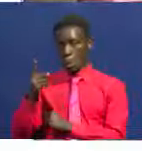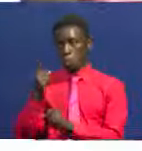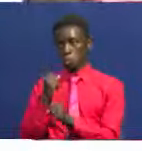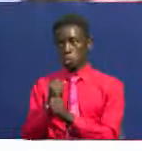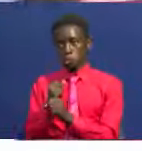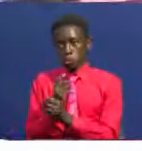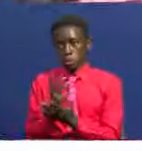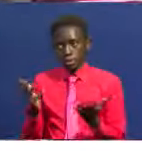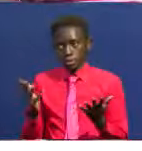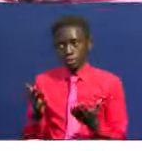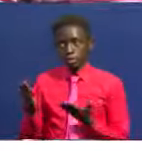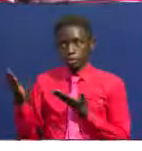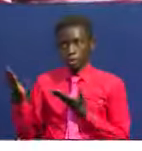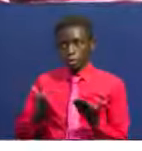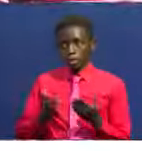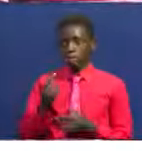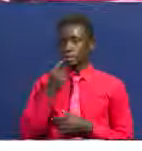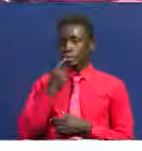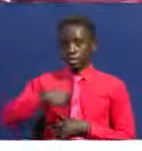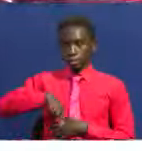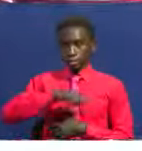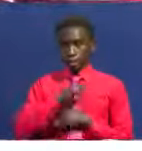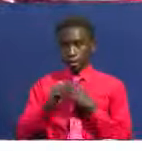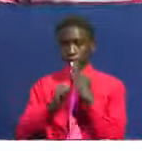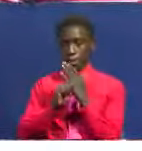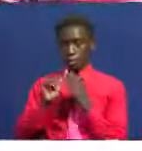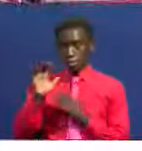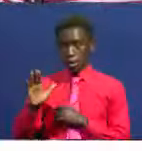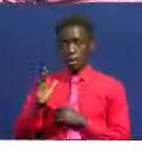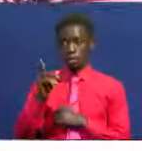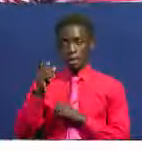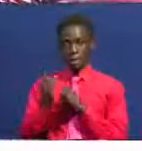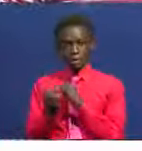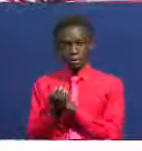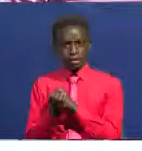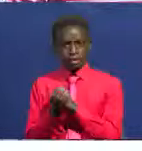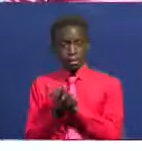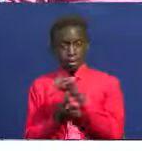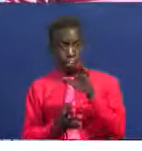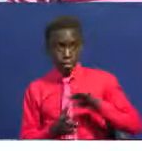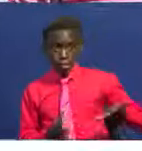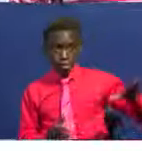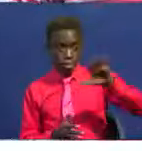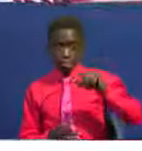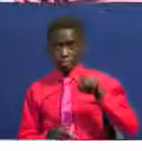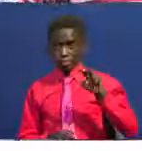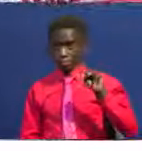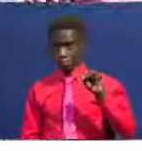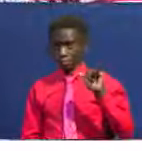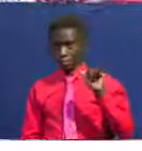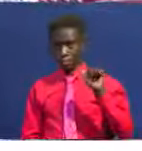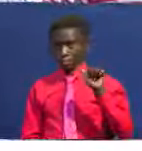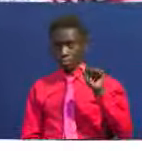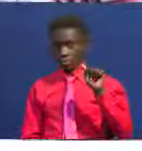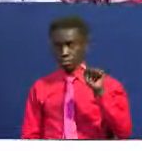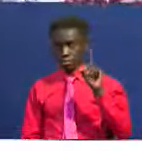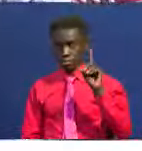karibu, ndugu, tuambie jina lako, na utueleze katika eneo hili la Nyadenda, unajihusisha na nini? Asante